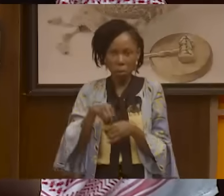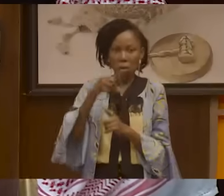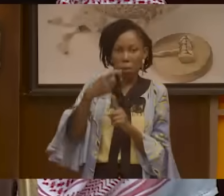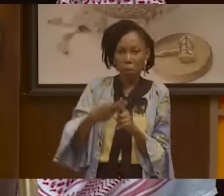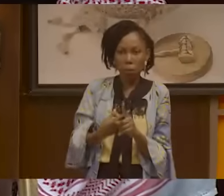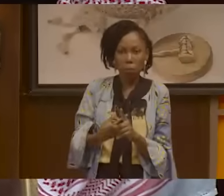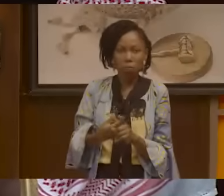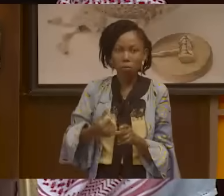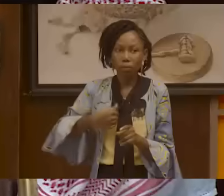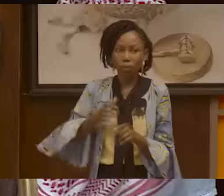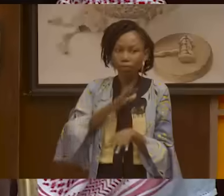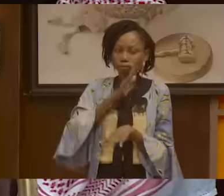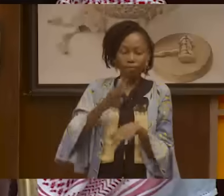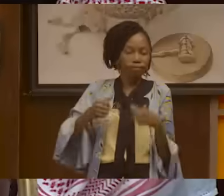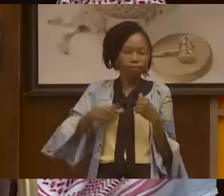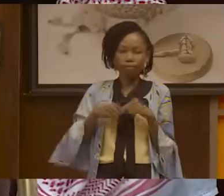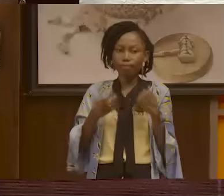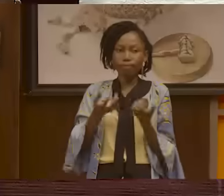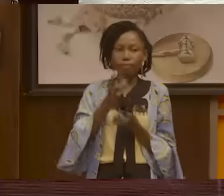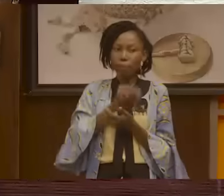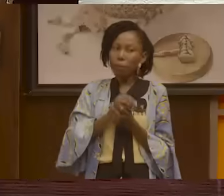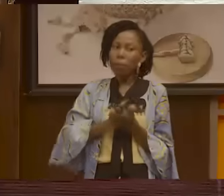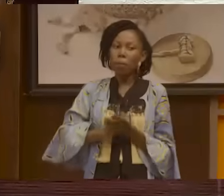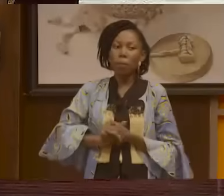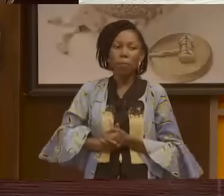ma'am. So I never denied him of seeing the kids.